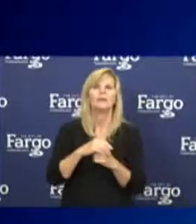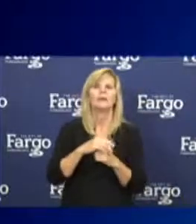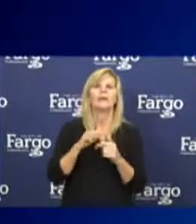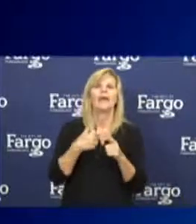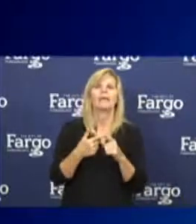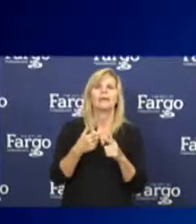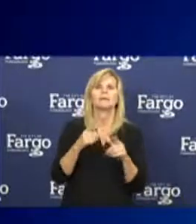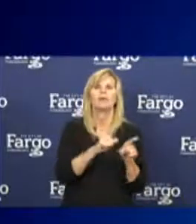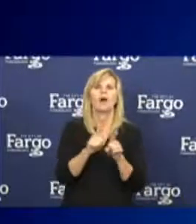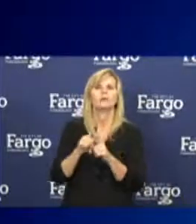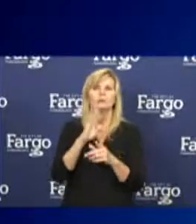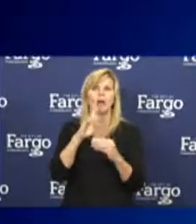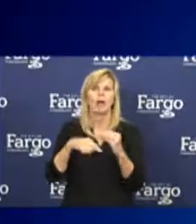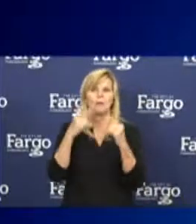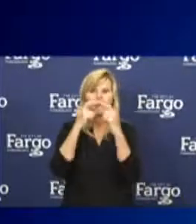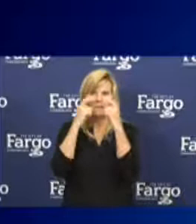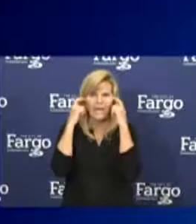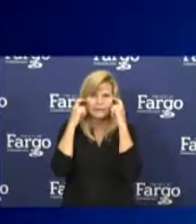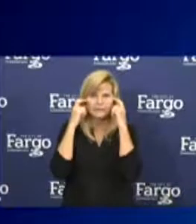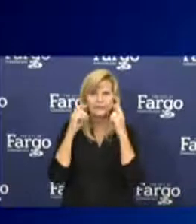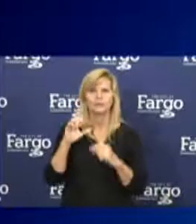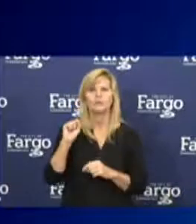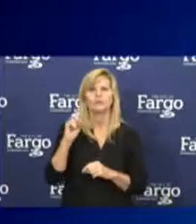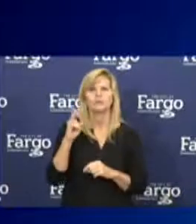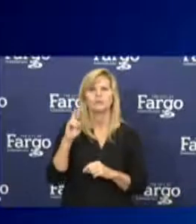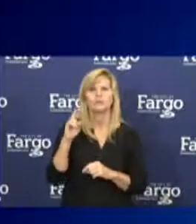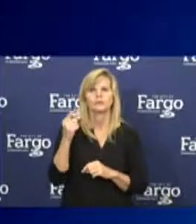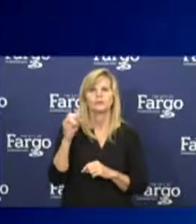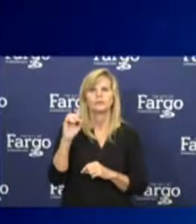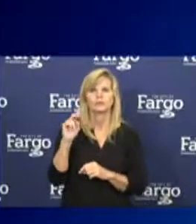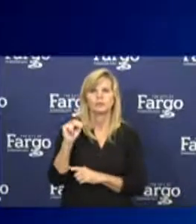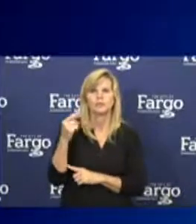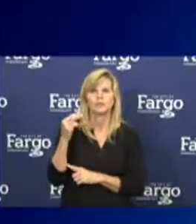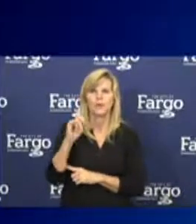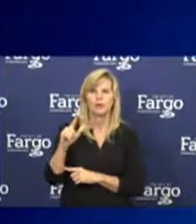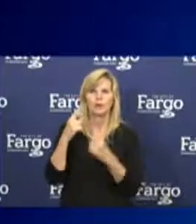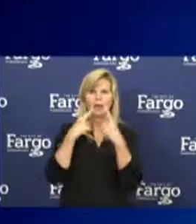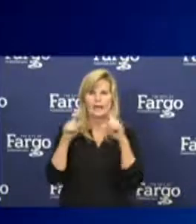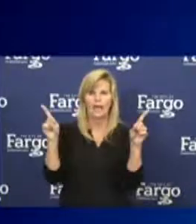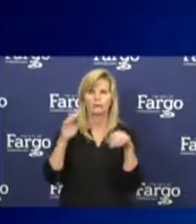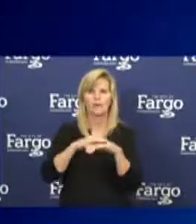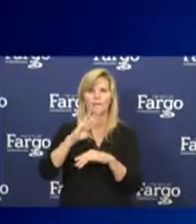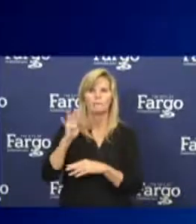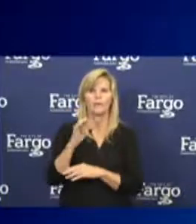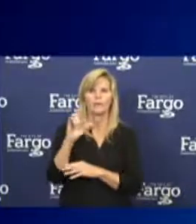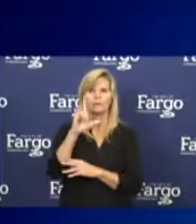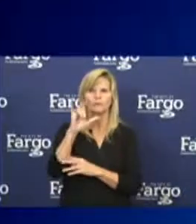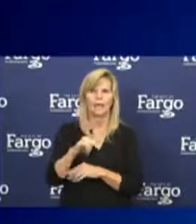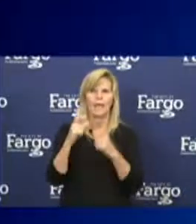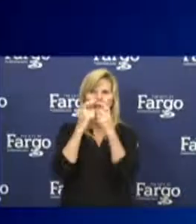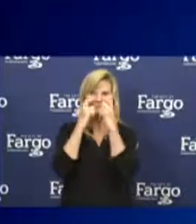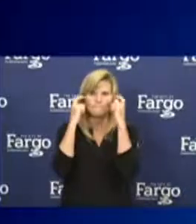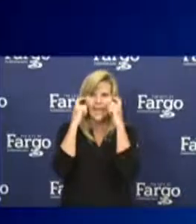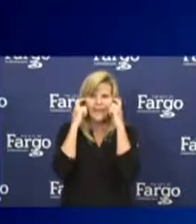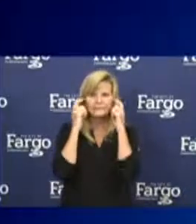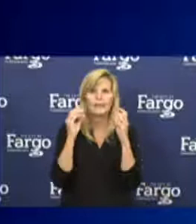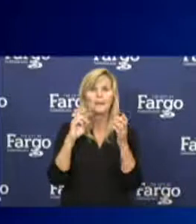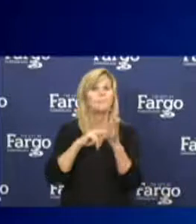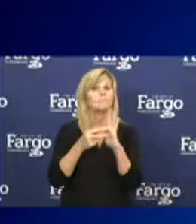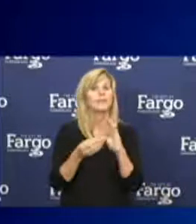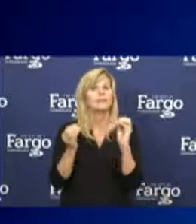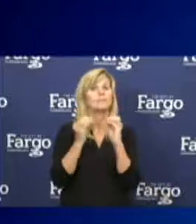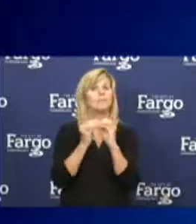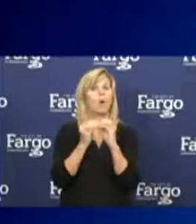bit on masking, Surgeon General made this announcement on the 4th of July that wearing a mask means more freedom. We may think